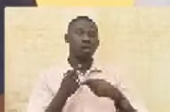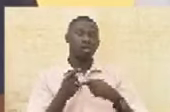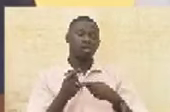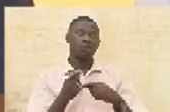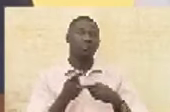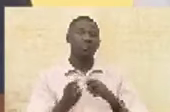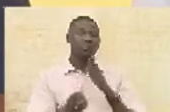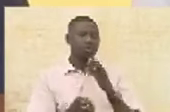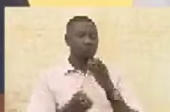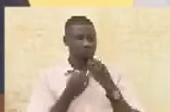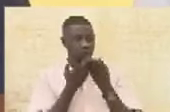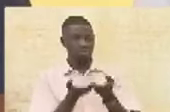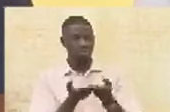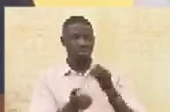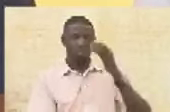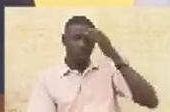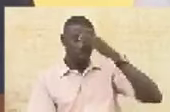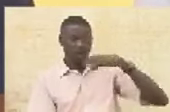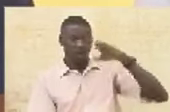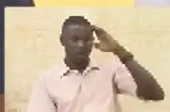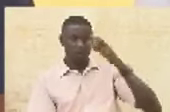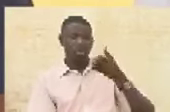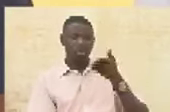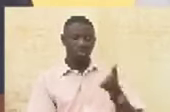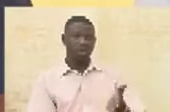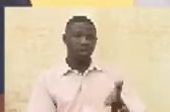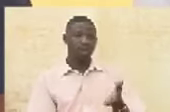the fact that you've told the commission.